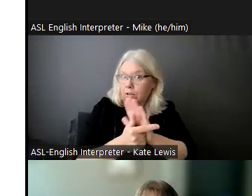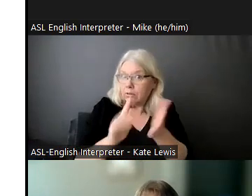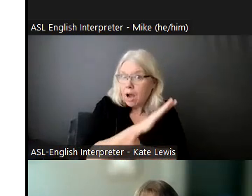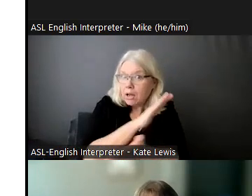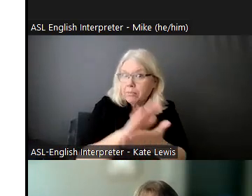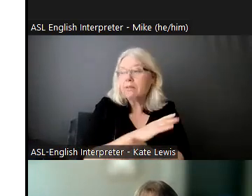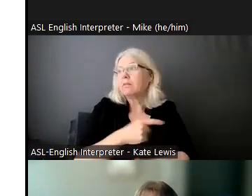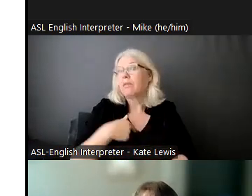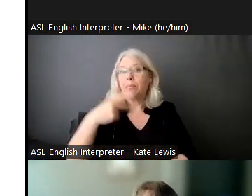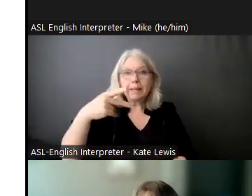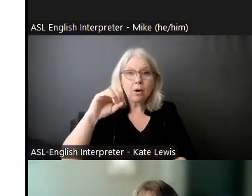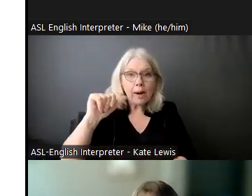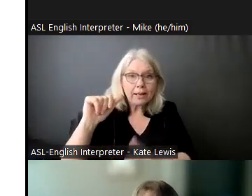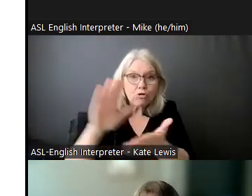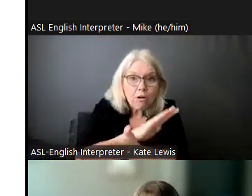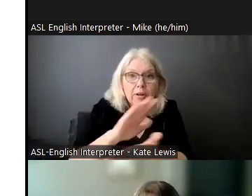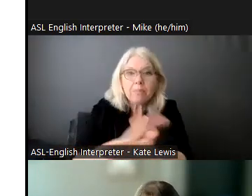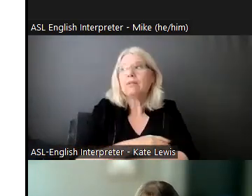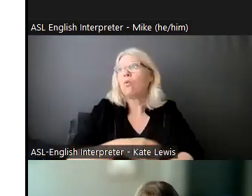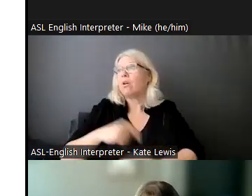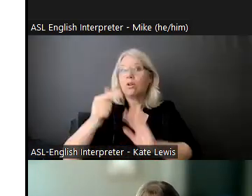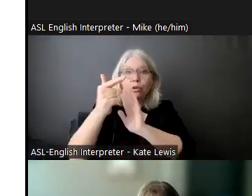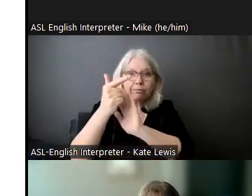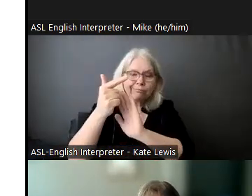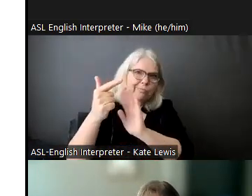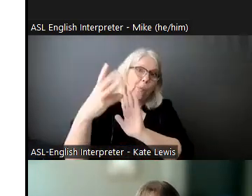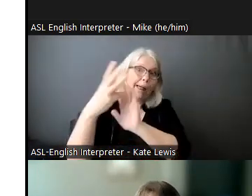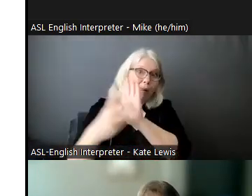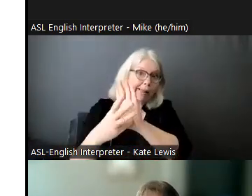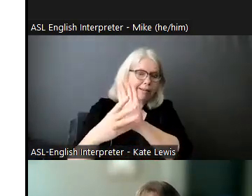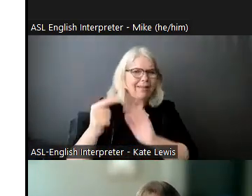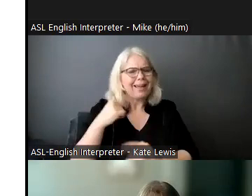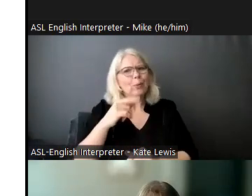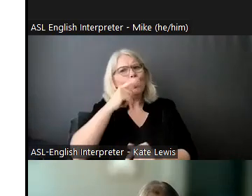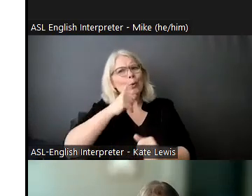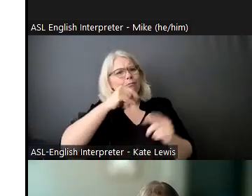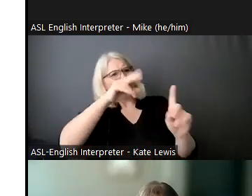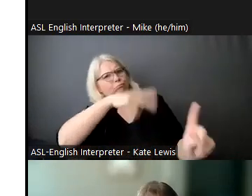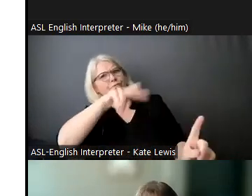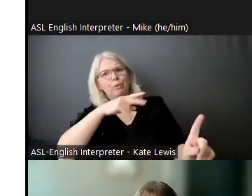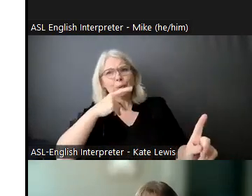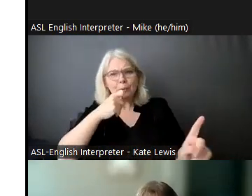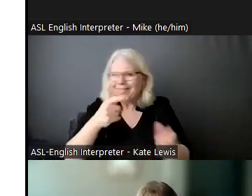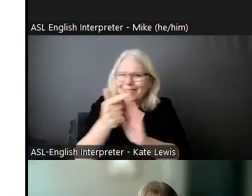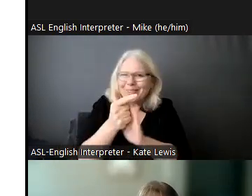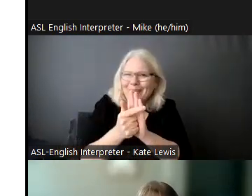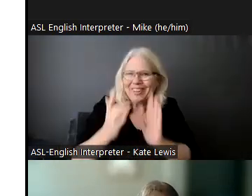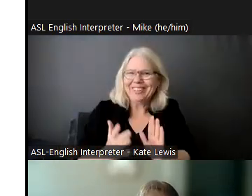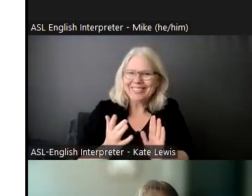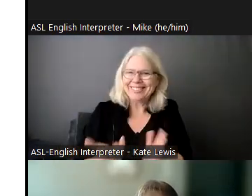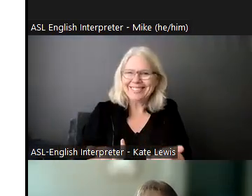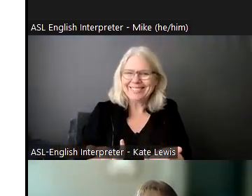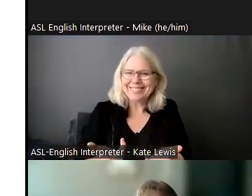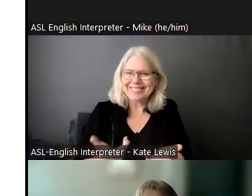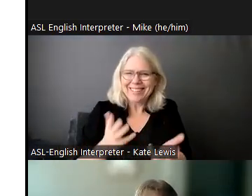will documents, this is the lawyers are the gatekeepers here. So again, you don't need a designated capacity assessor to